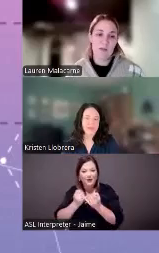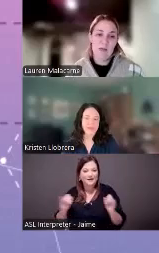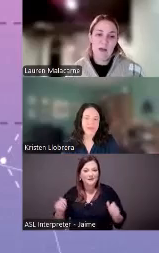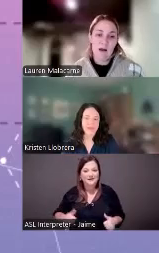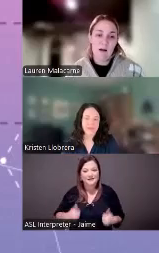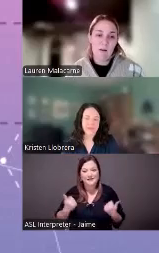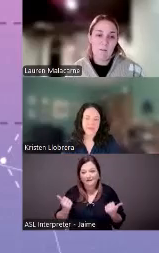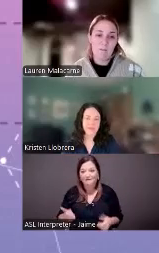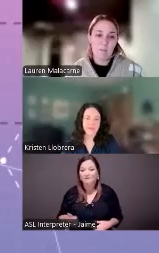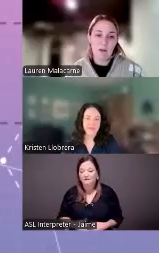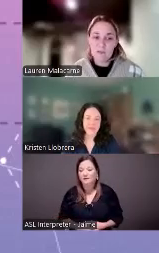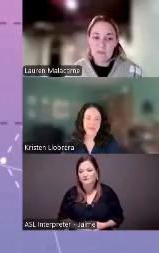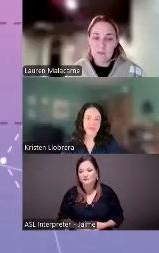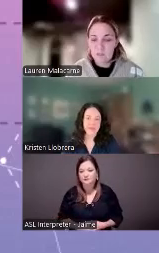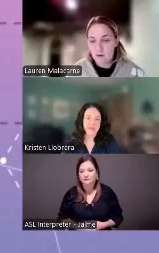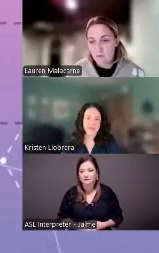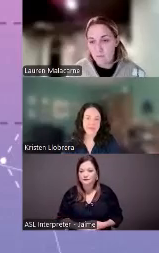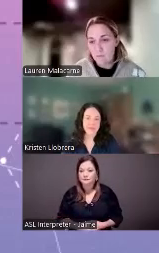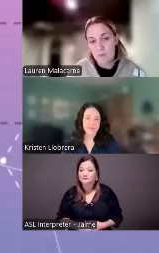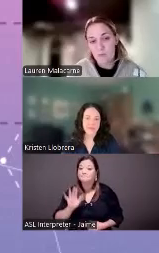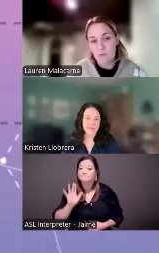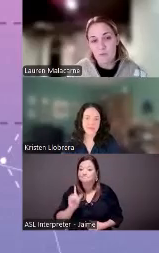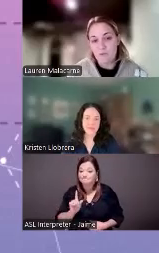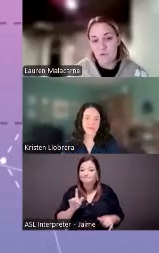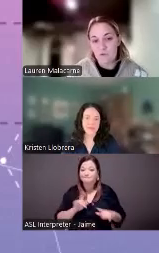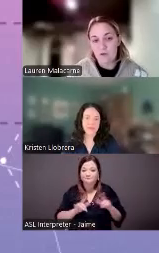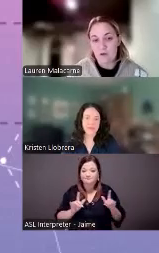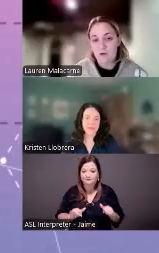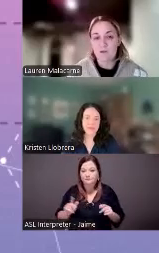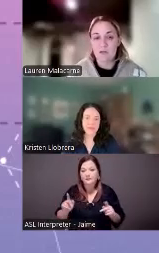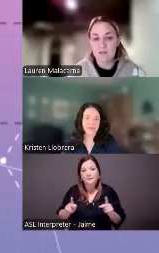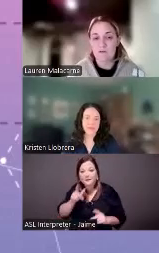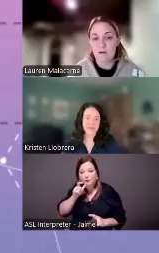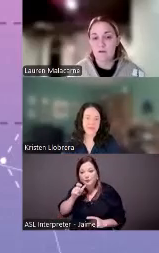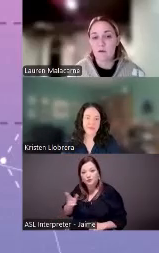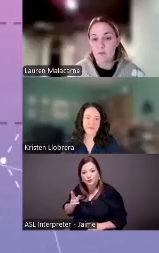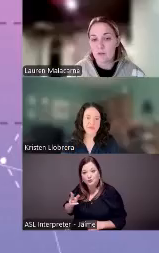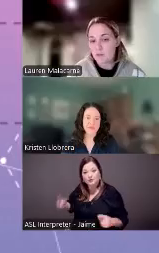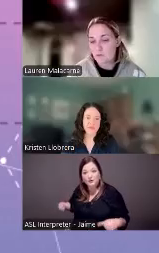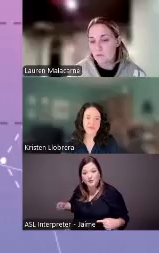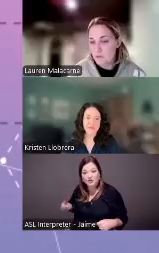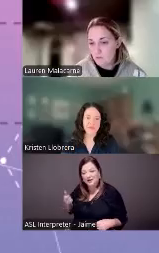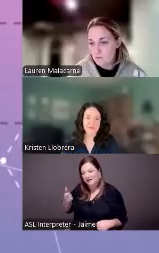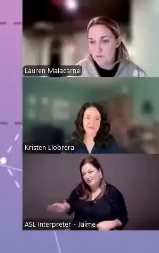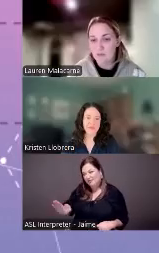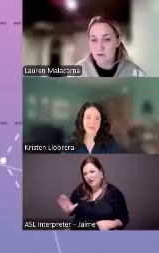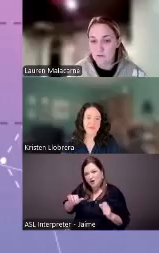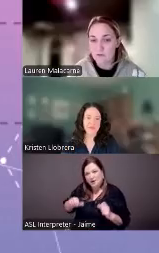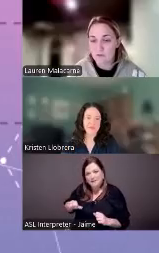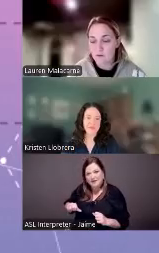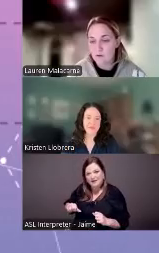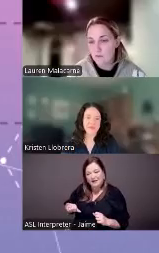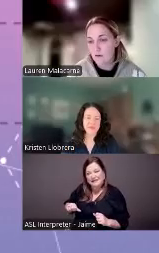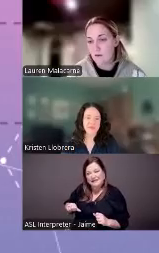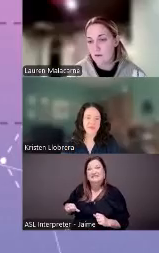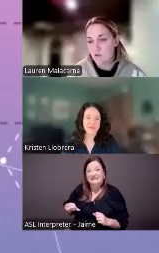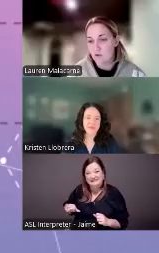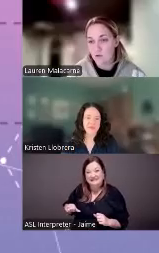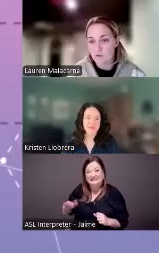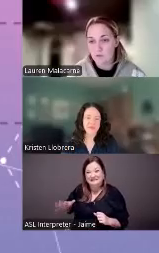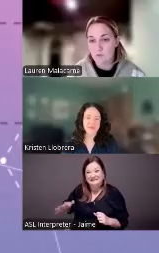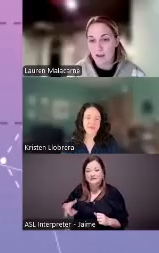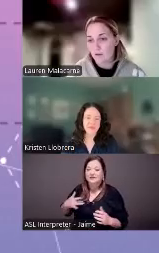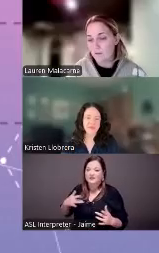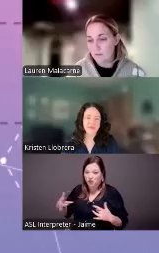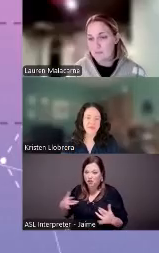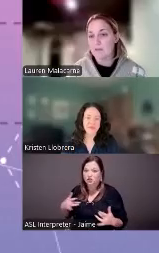skills. But at the same time, people who use wheelchairs often identify their ability to do skills as an area of concern and